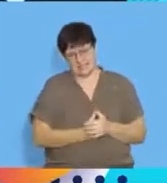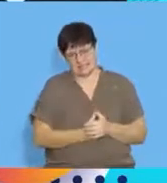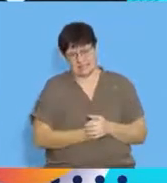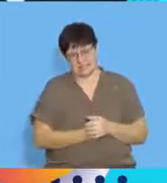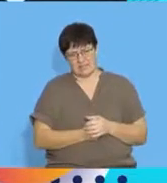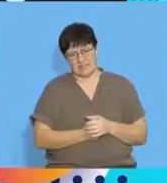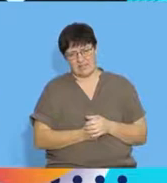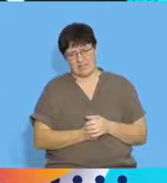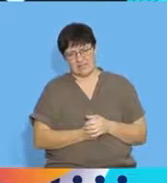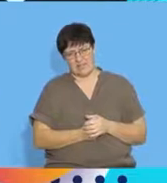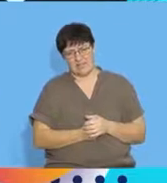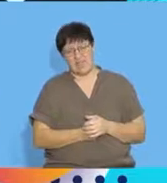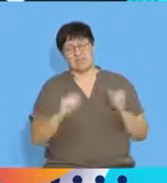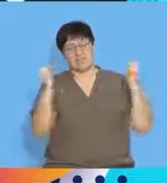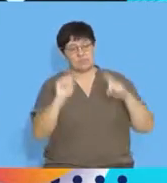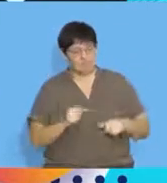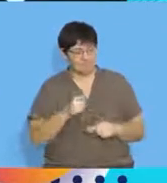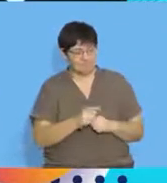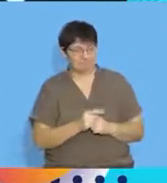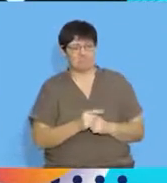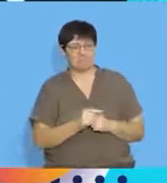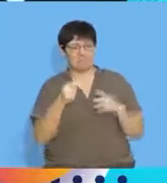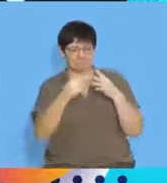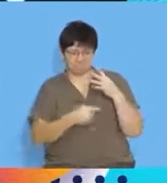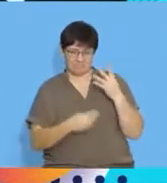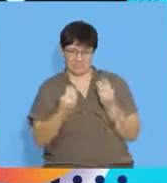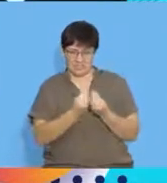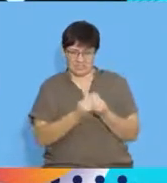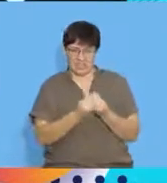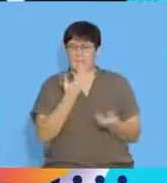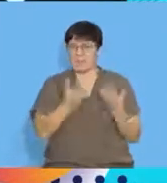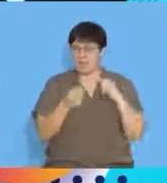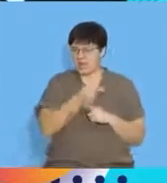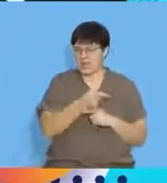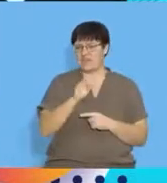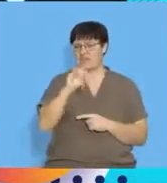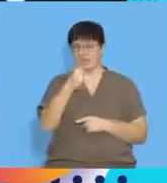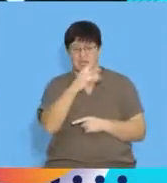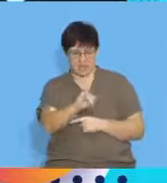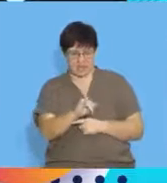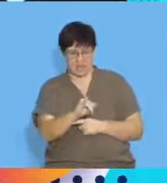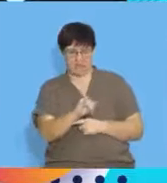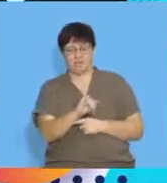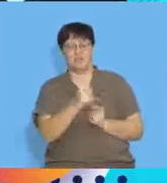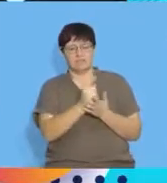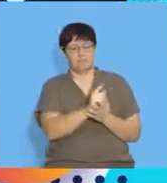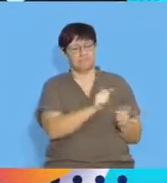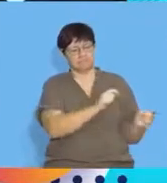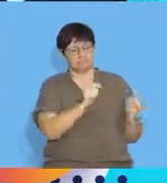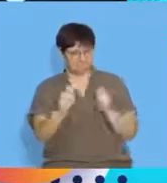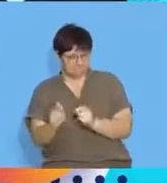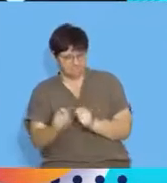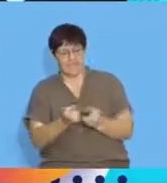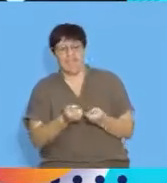So especially when it comes to those kind of things, maybe because the fungus can, right, be transported from one